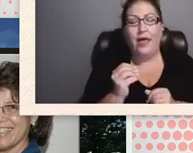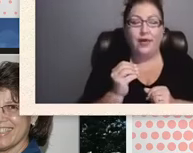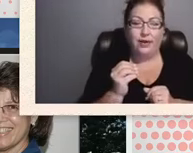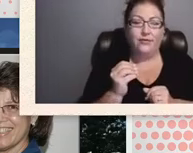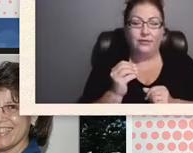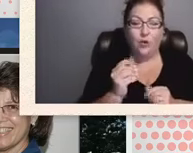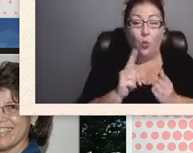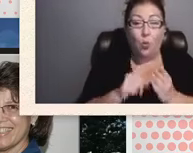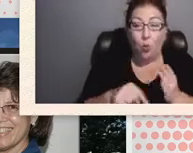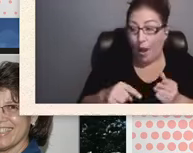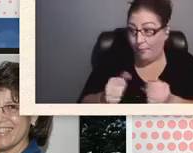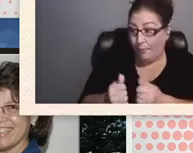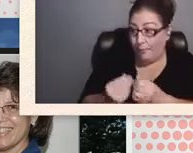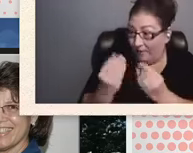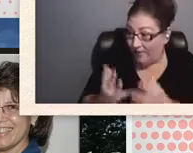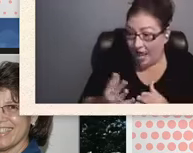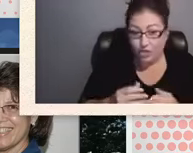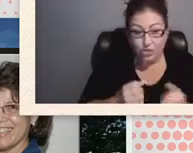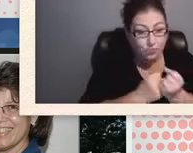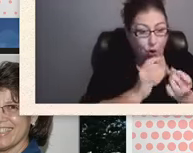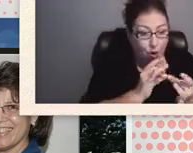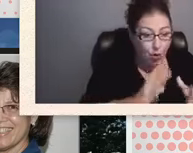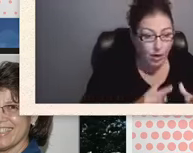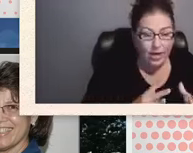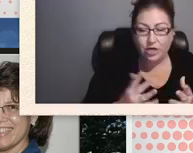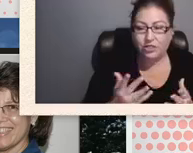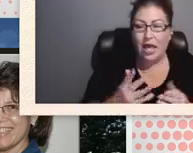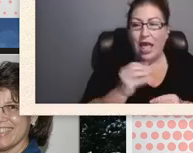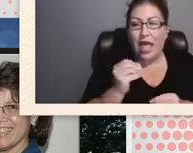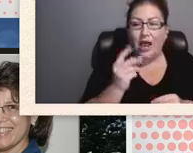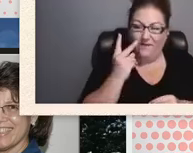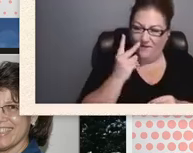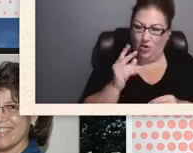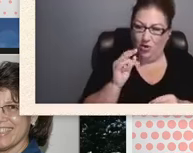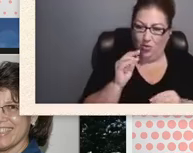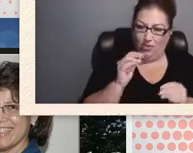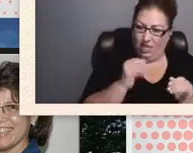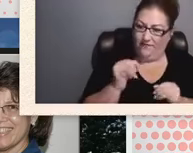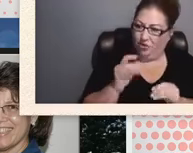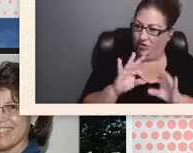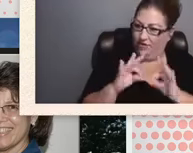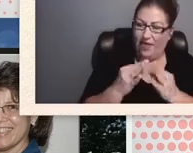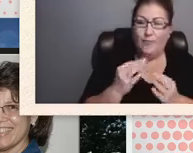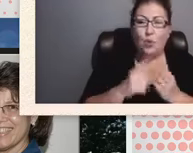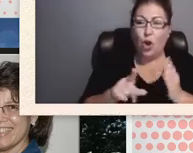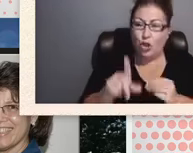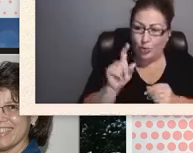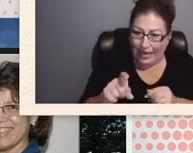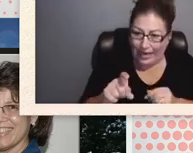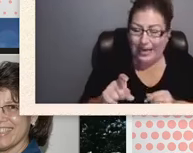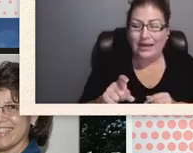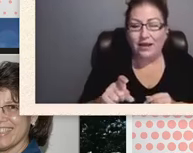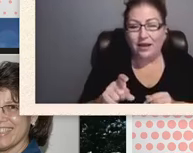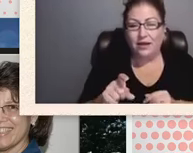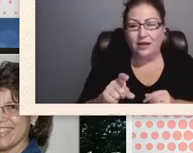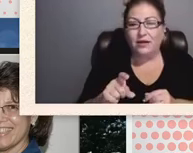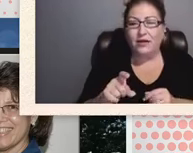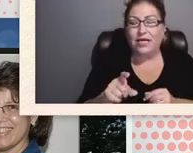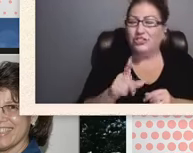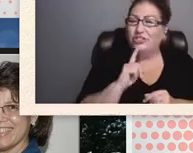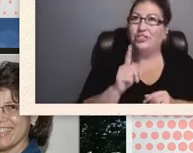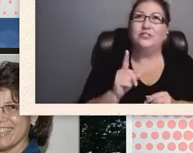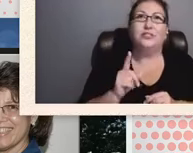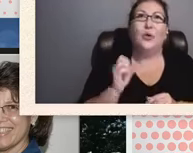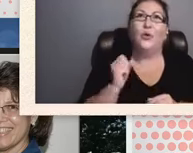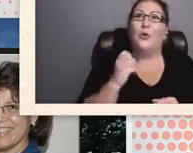providers and support coordinators and you, the individuals and the families, what you all need, it's just so exciting